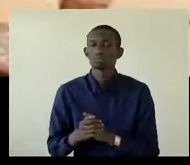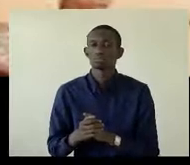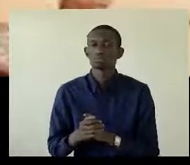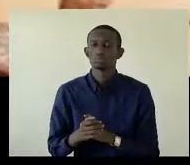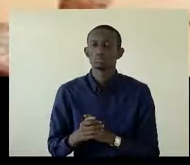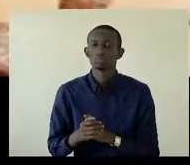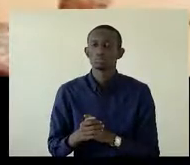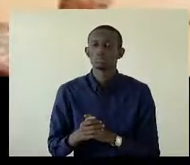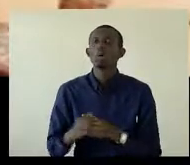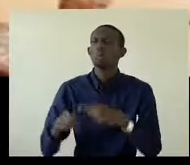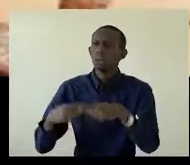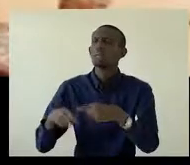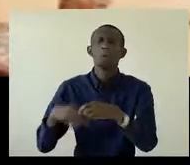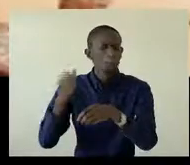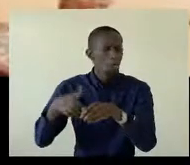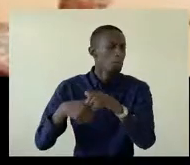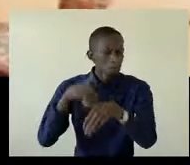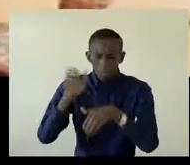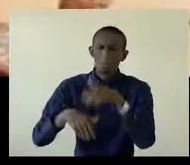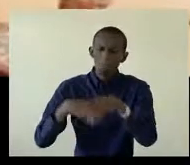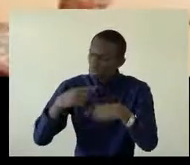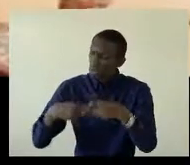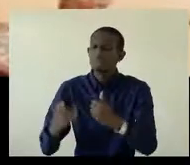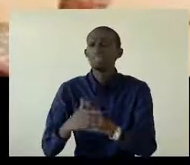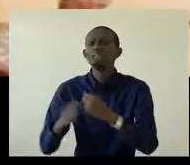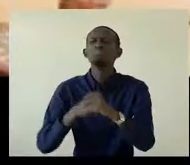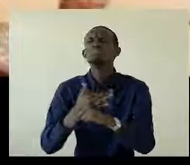how long these minerals could have existed under the ground,